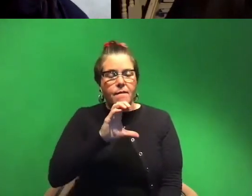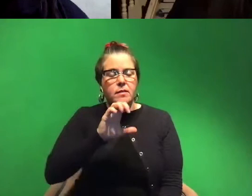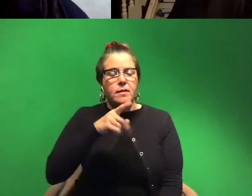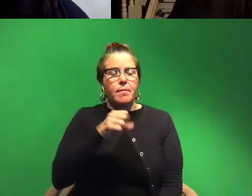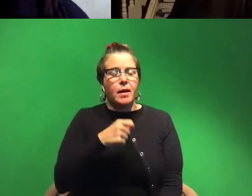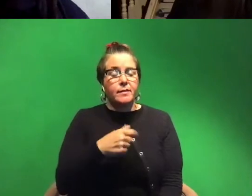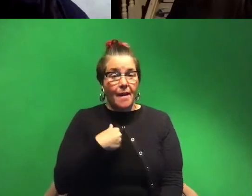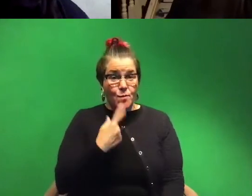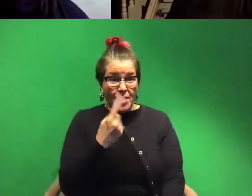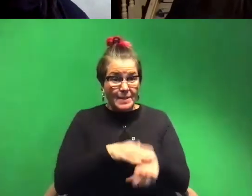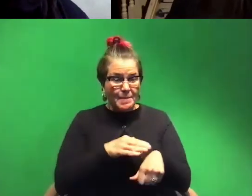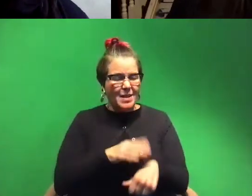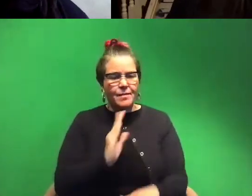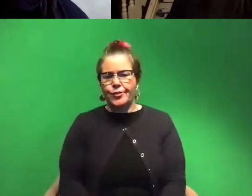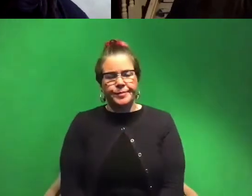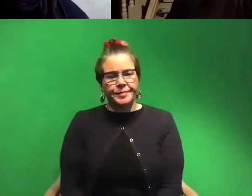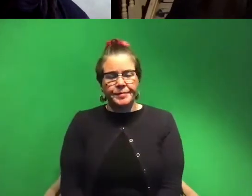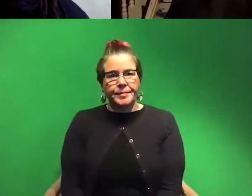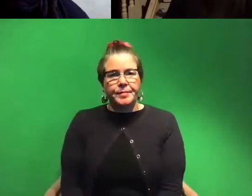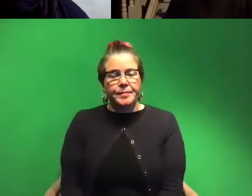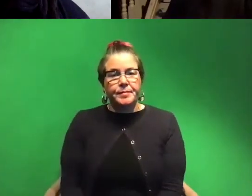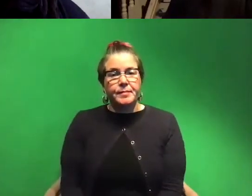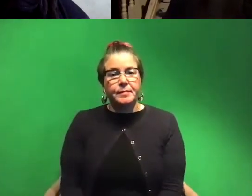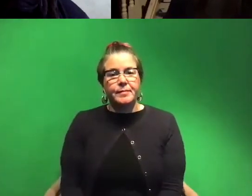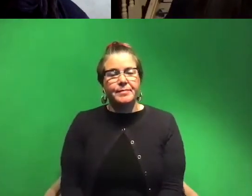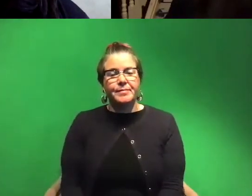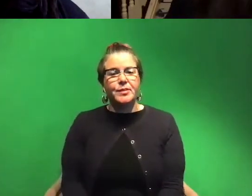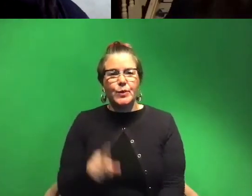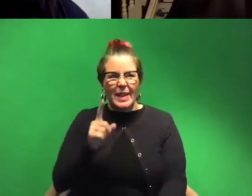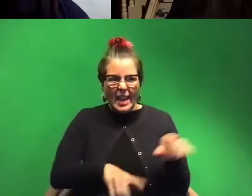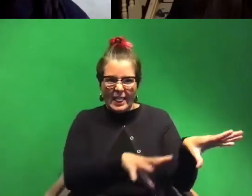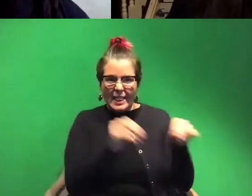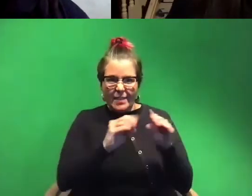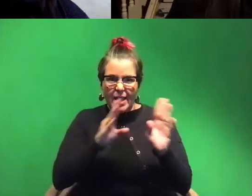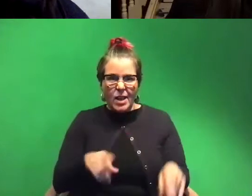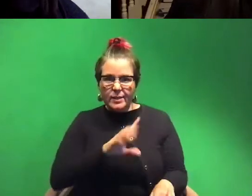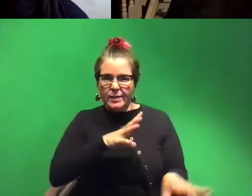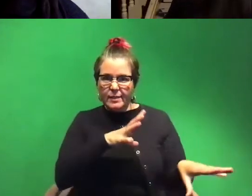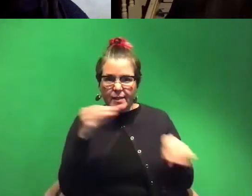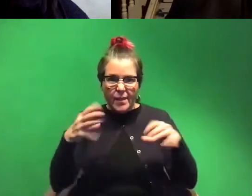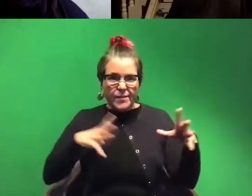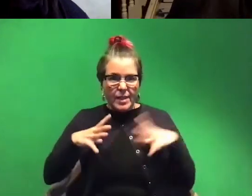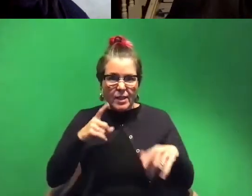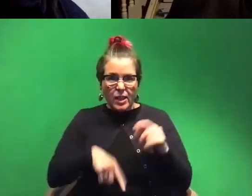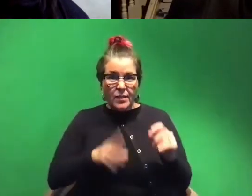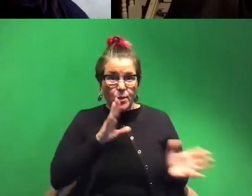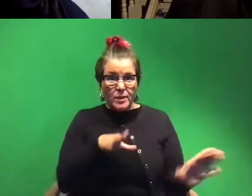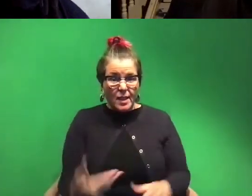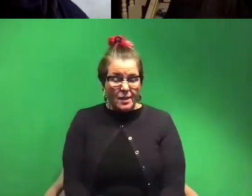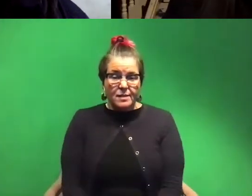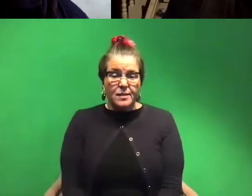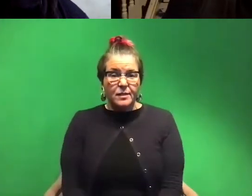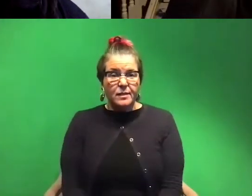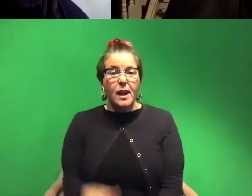one as a pet. Nope. You can never leave the house. You can never go on vacation. They'll die. You'd have to